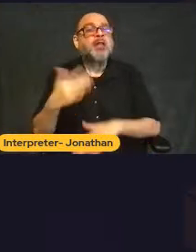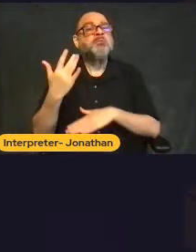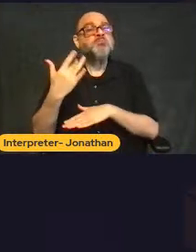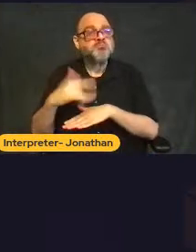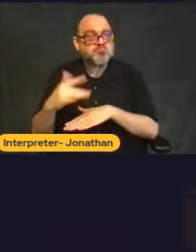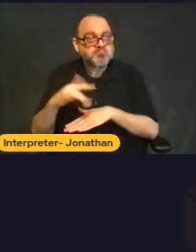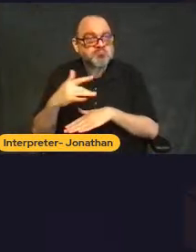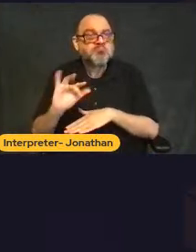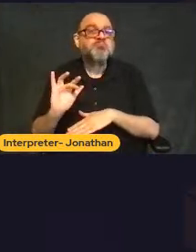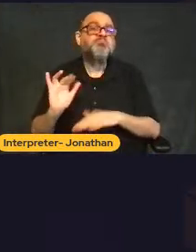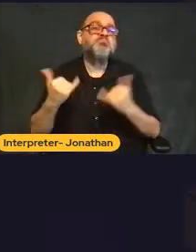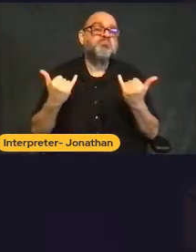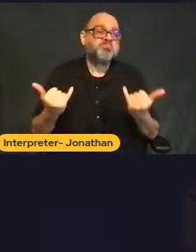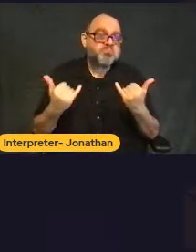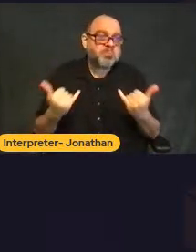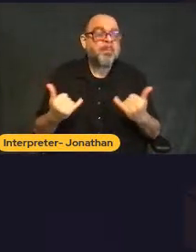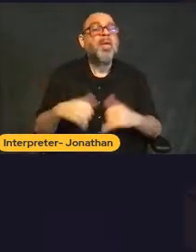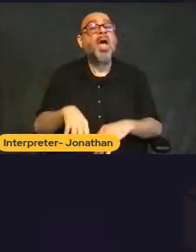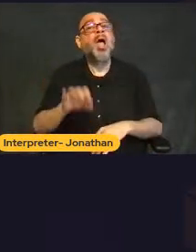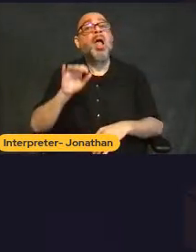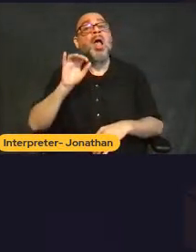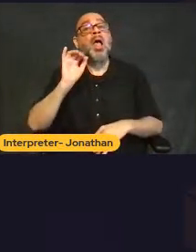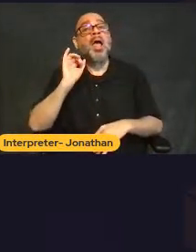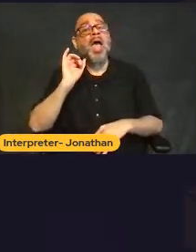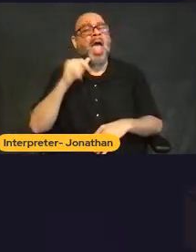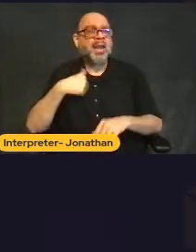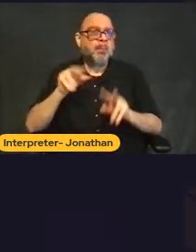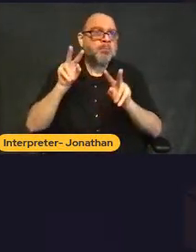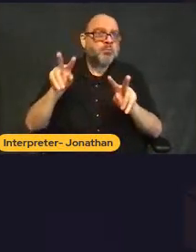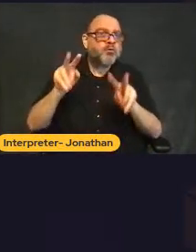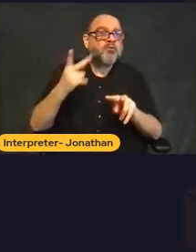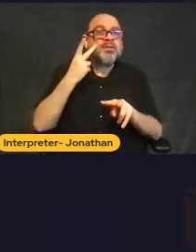I'm really looking forward to see how will you use it.